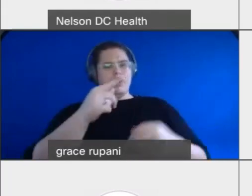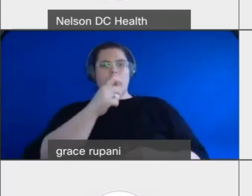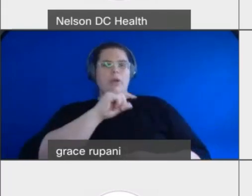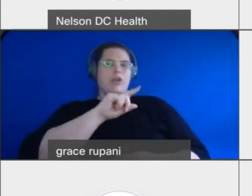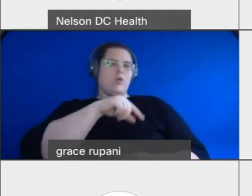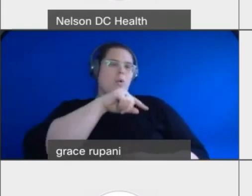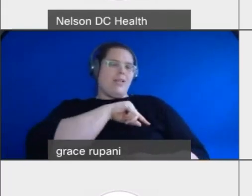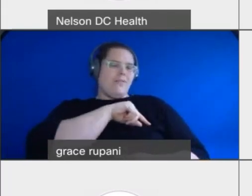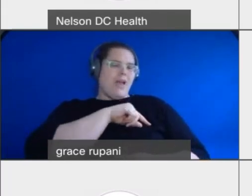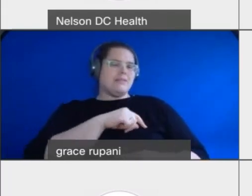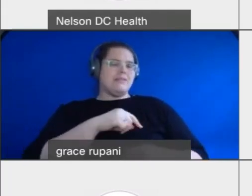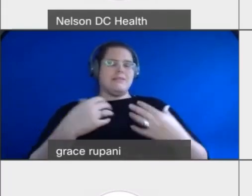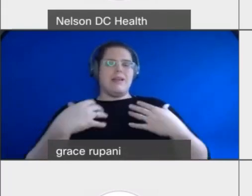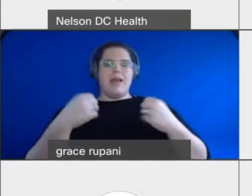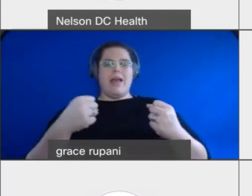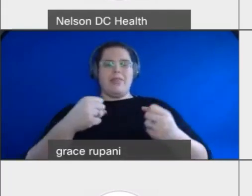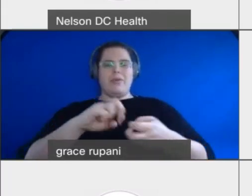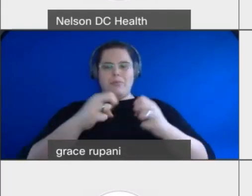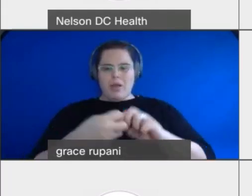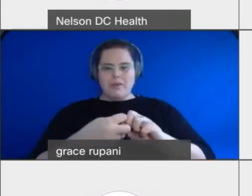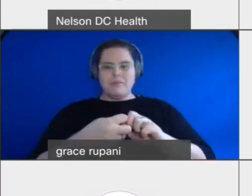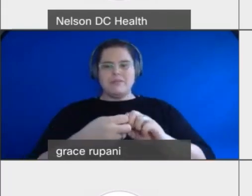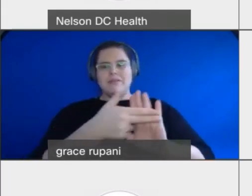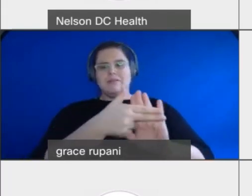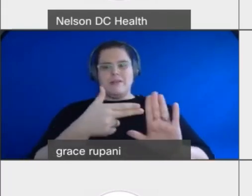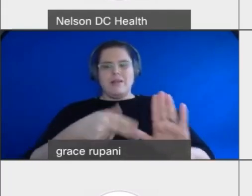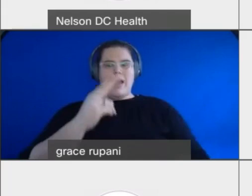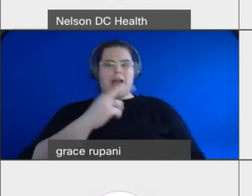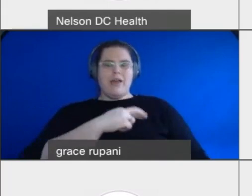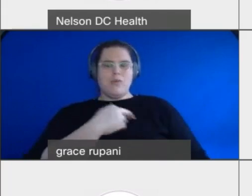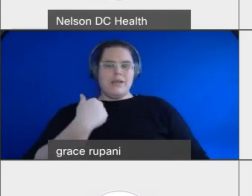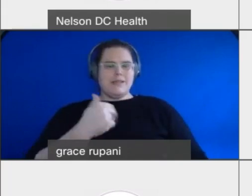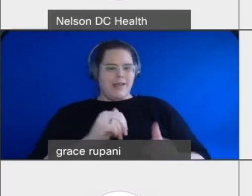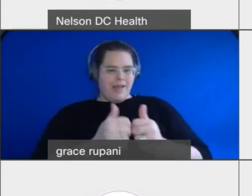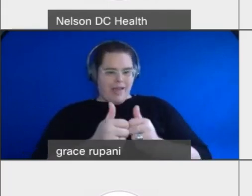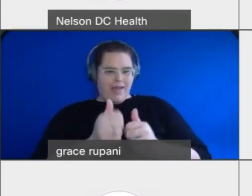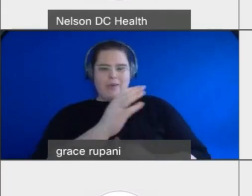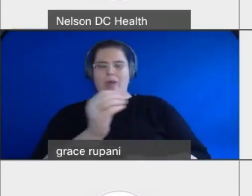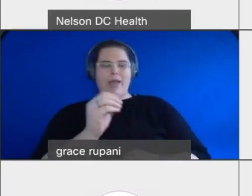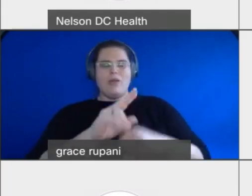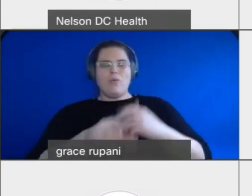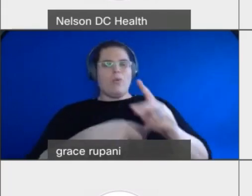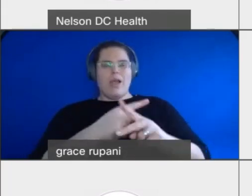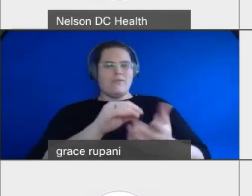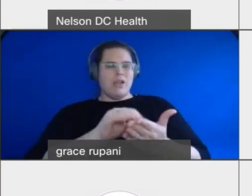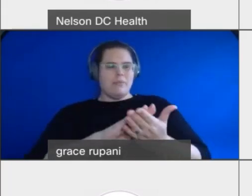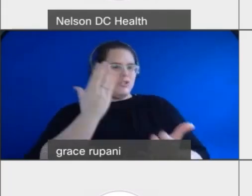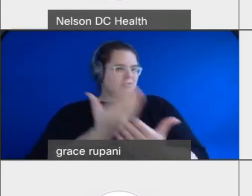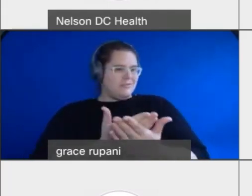health conditions that place them at higher risk and able to register, and what sort of documentation will be required for